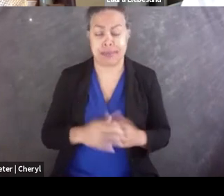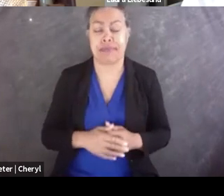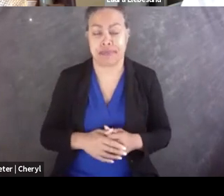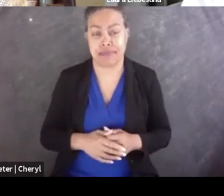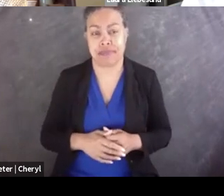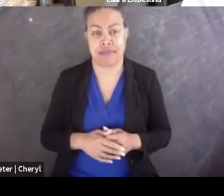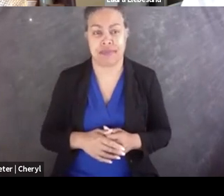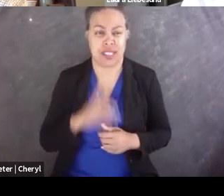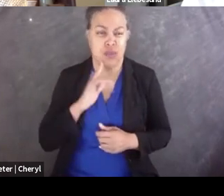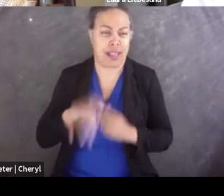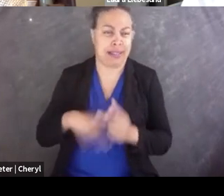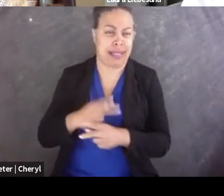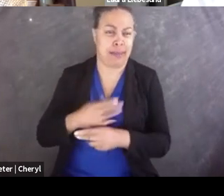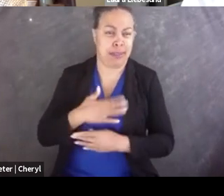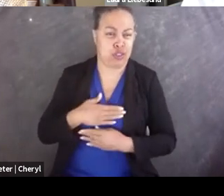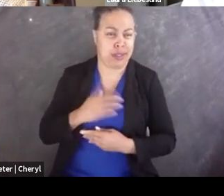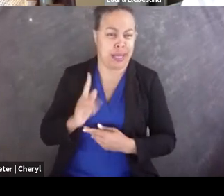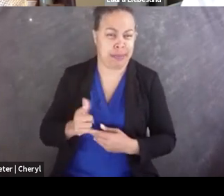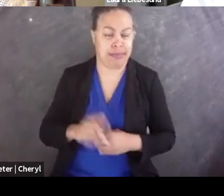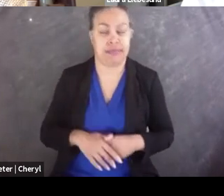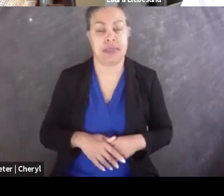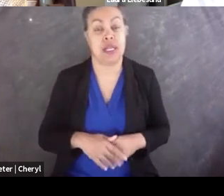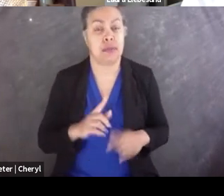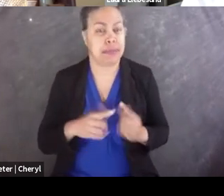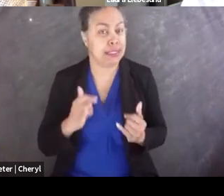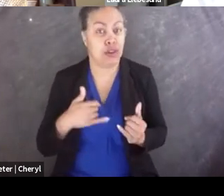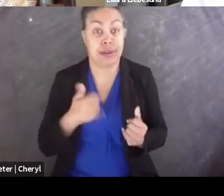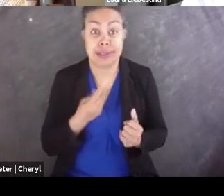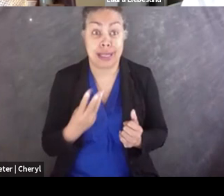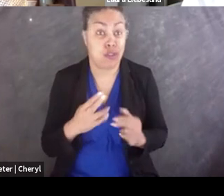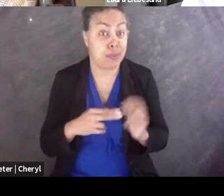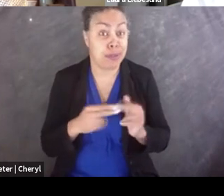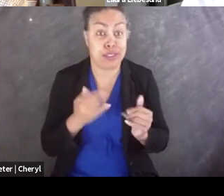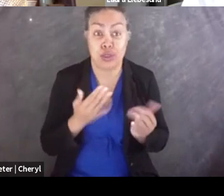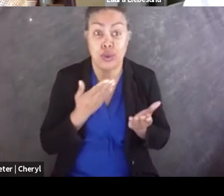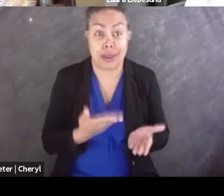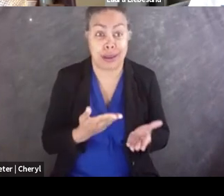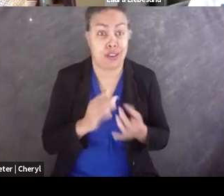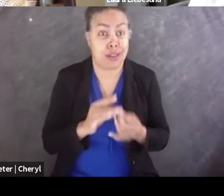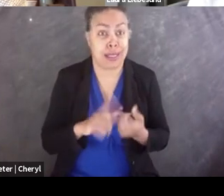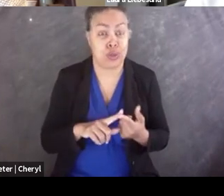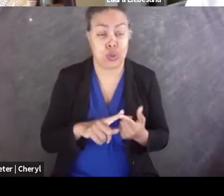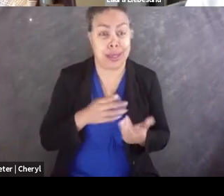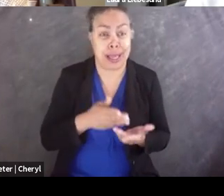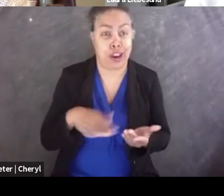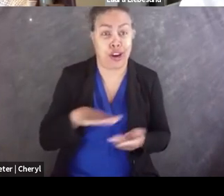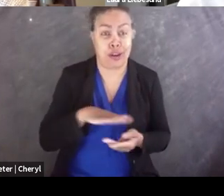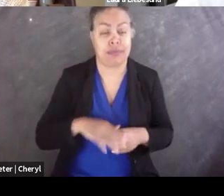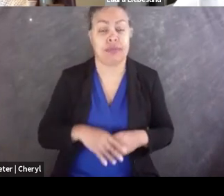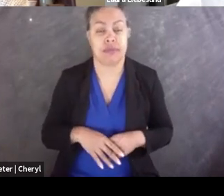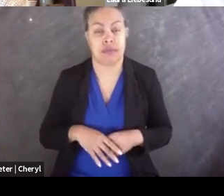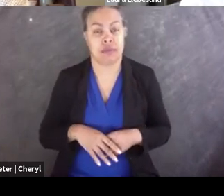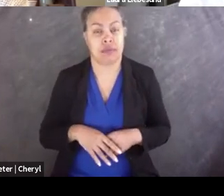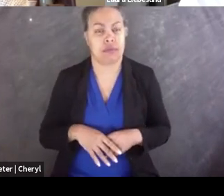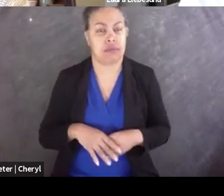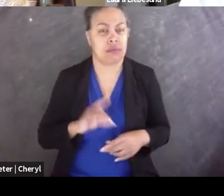entertainment. So we still have a number of the significant landmarks related to the heyday